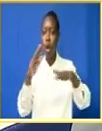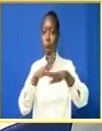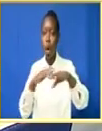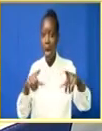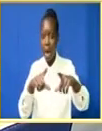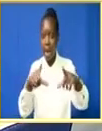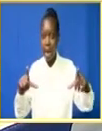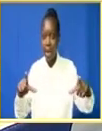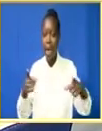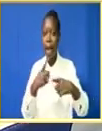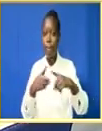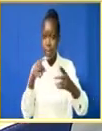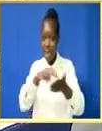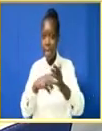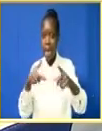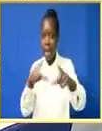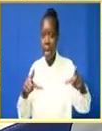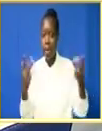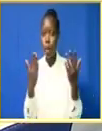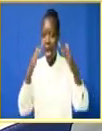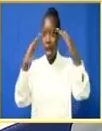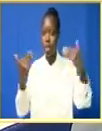about open bare land, yeah. For example,